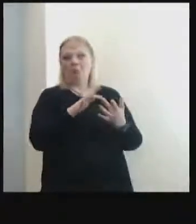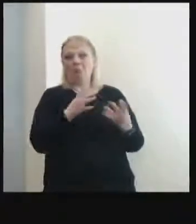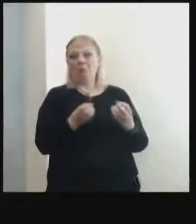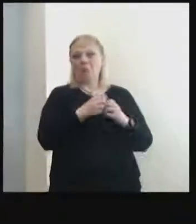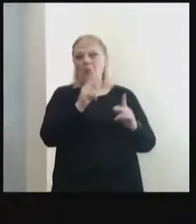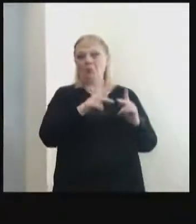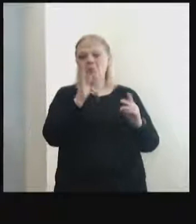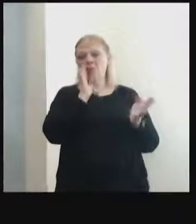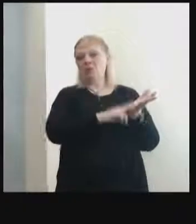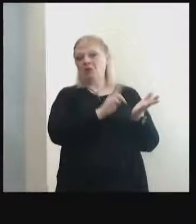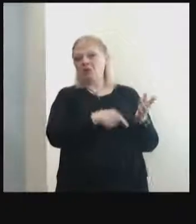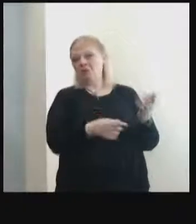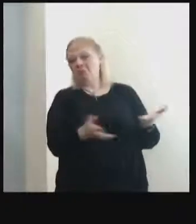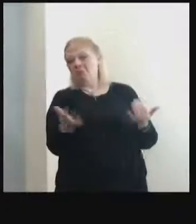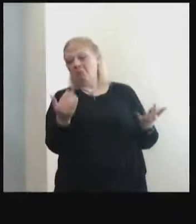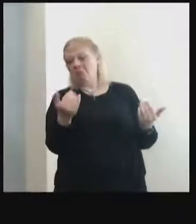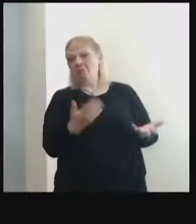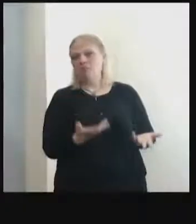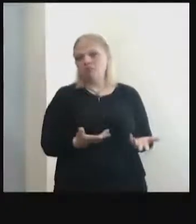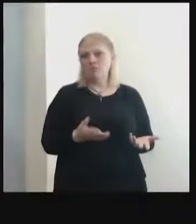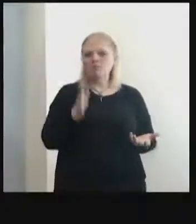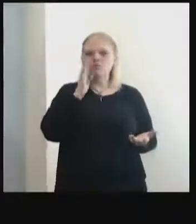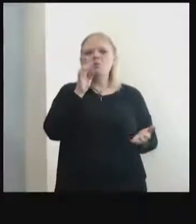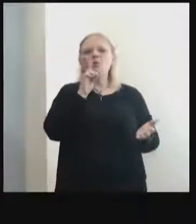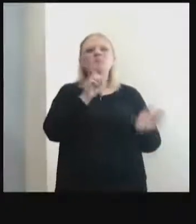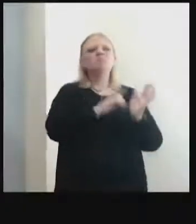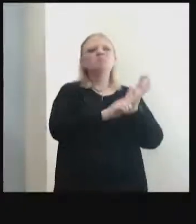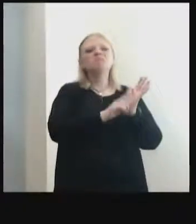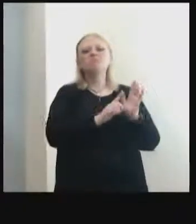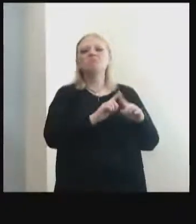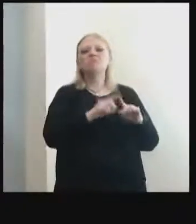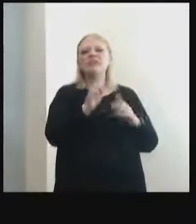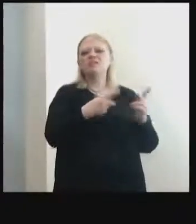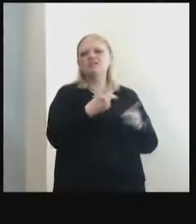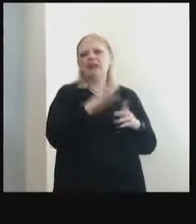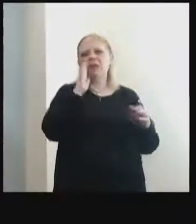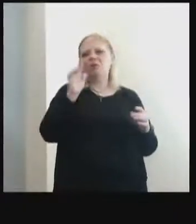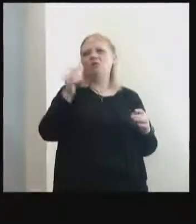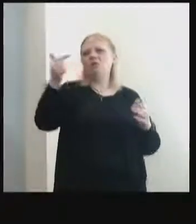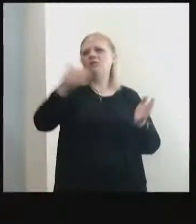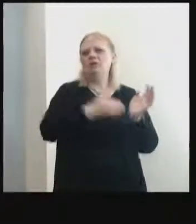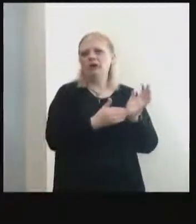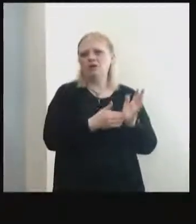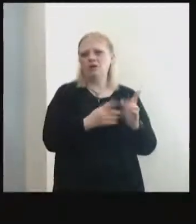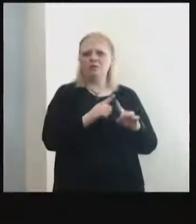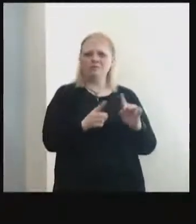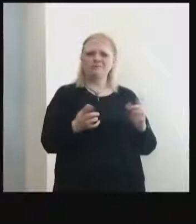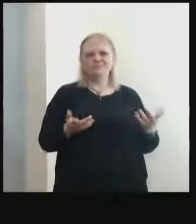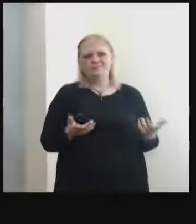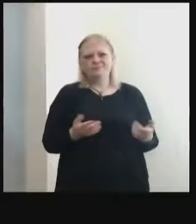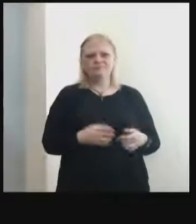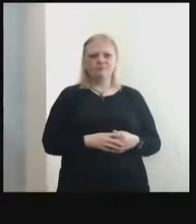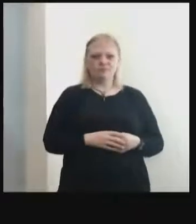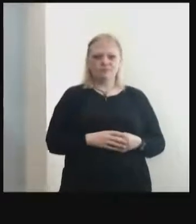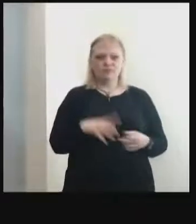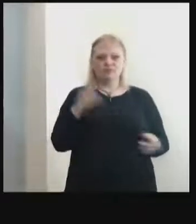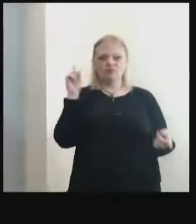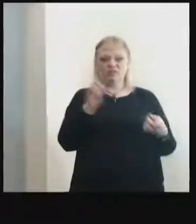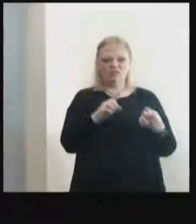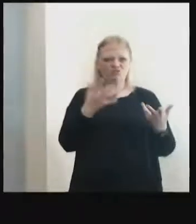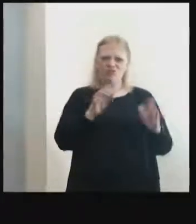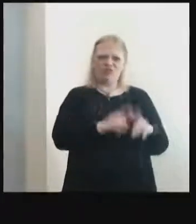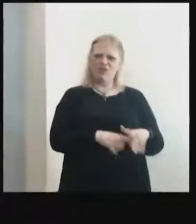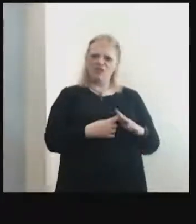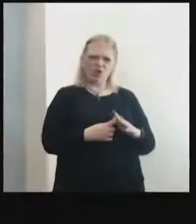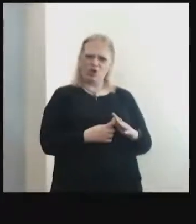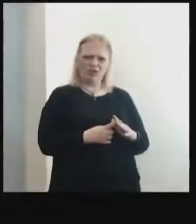otherwise. So we're going to be looking at these different types of ideas. I'll turn it over to Dr. Burstein to talk a little more, but the reduction has already